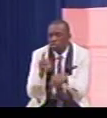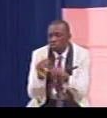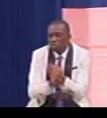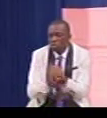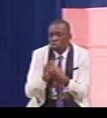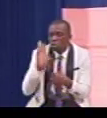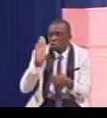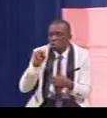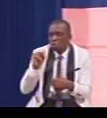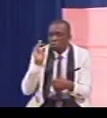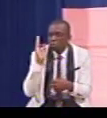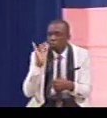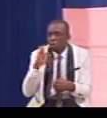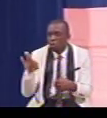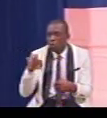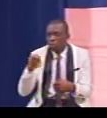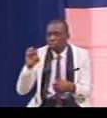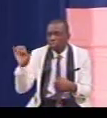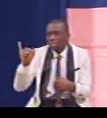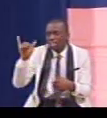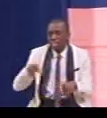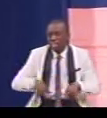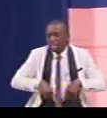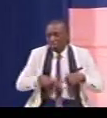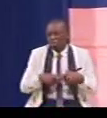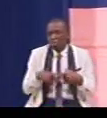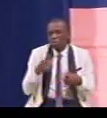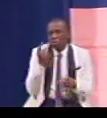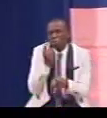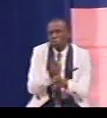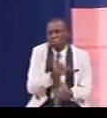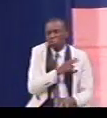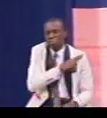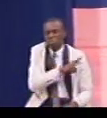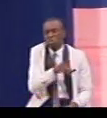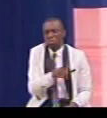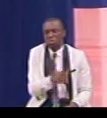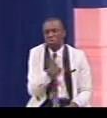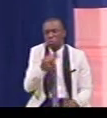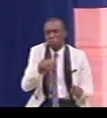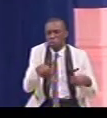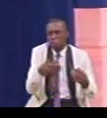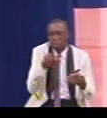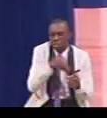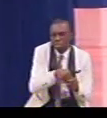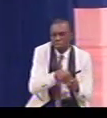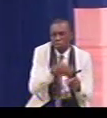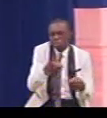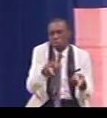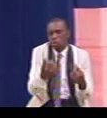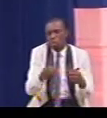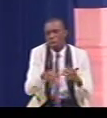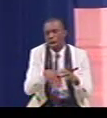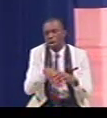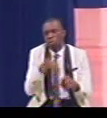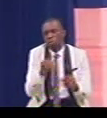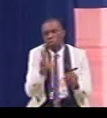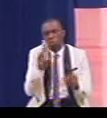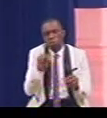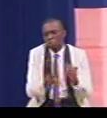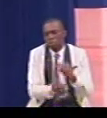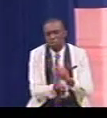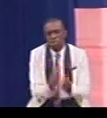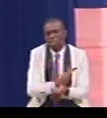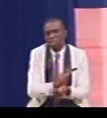religion just religion and the grace of God is not there you go in you come out the same way you came there's no change there's no